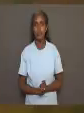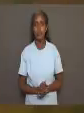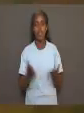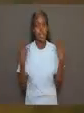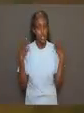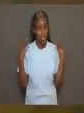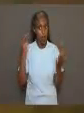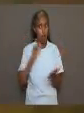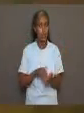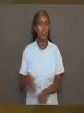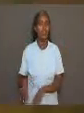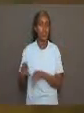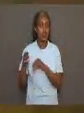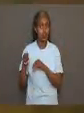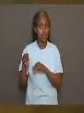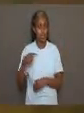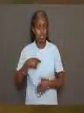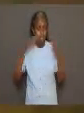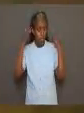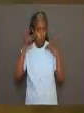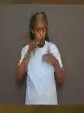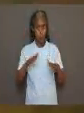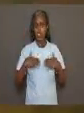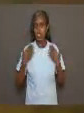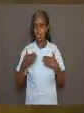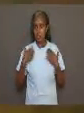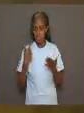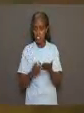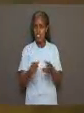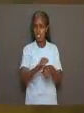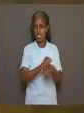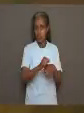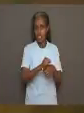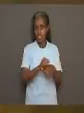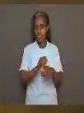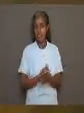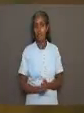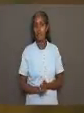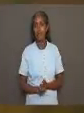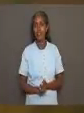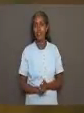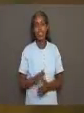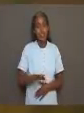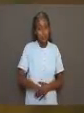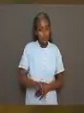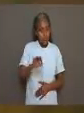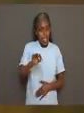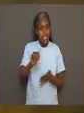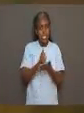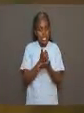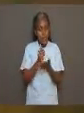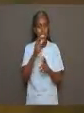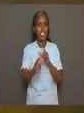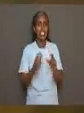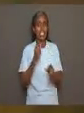Hello again, students. I hope you enjoyed that activity. To find the mean